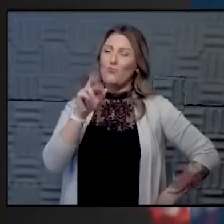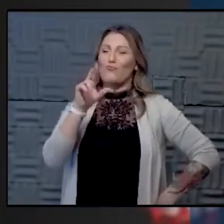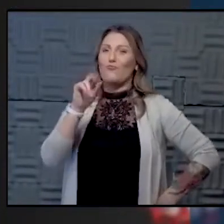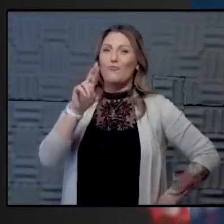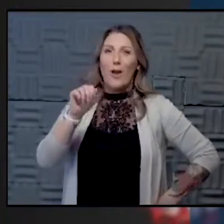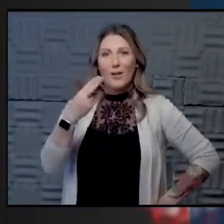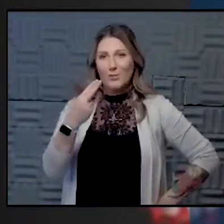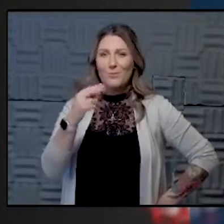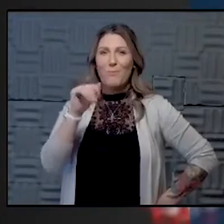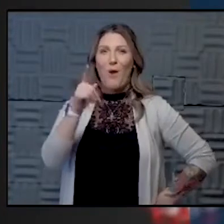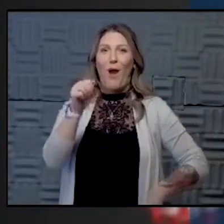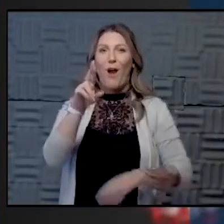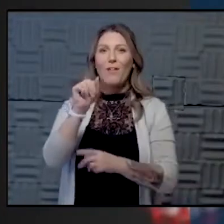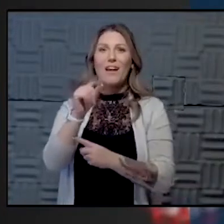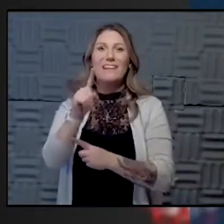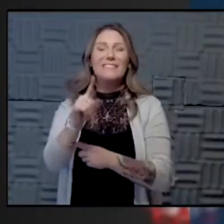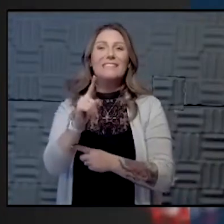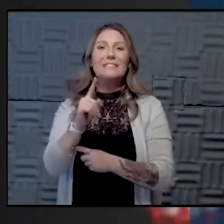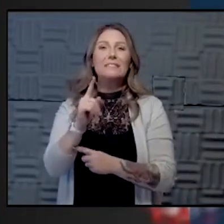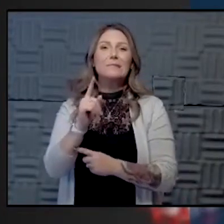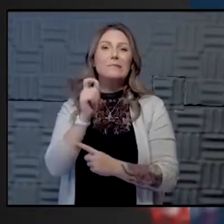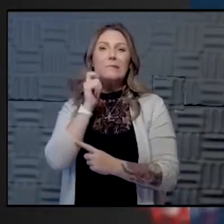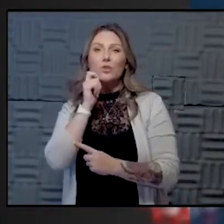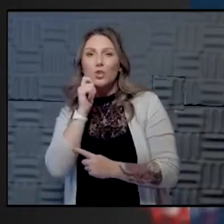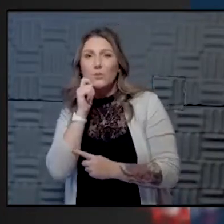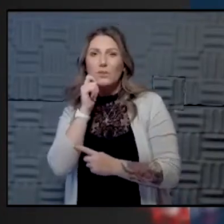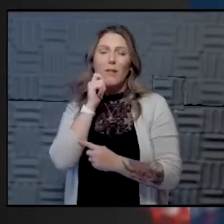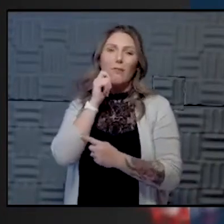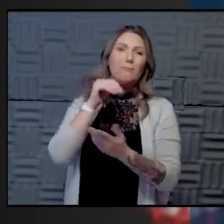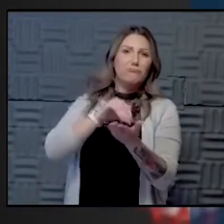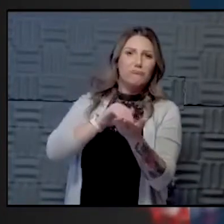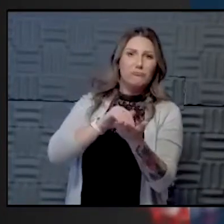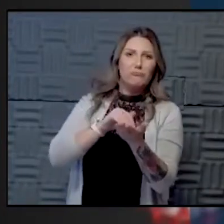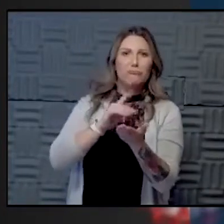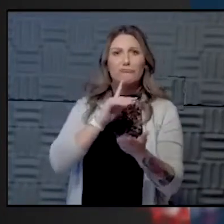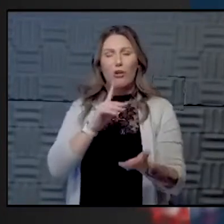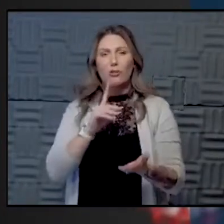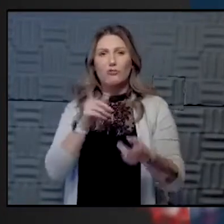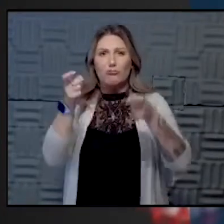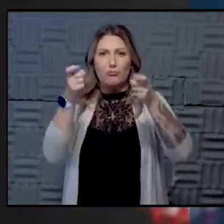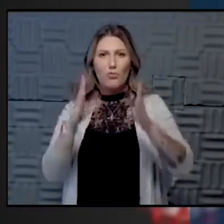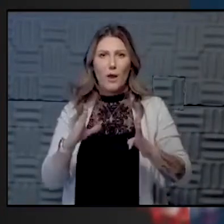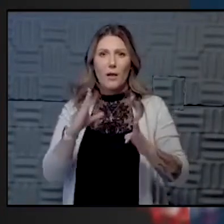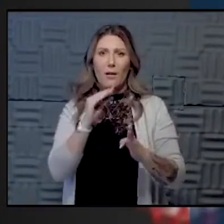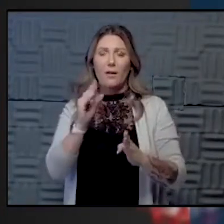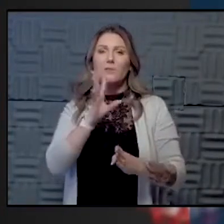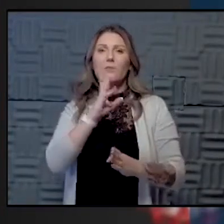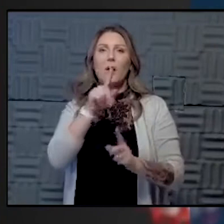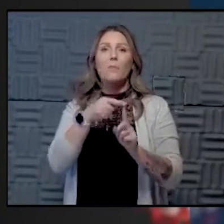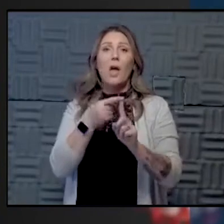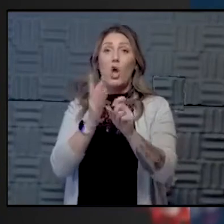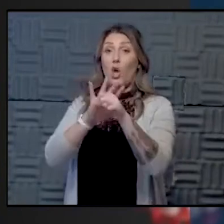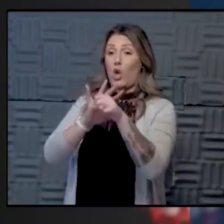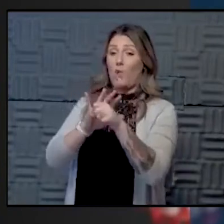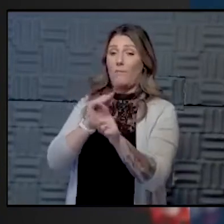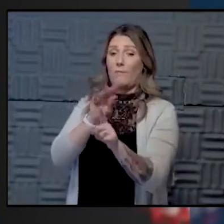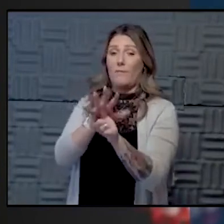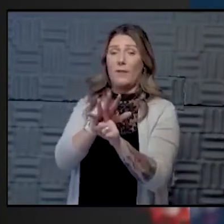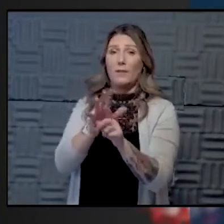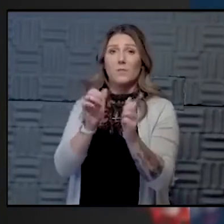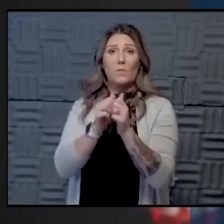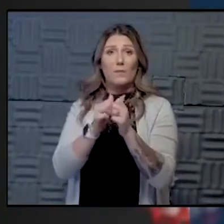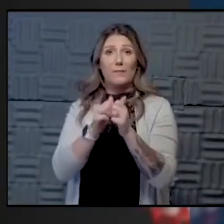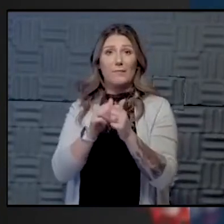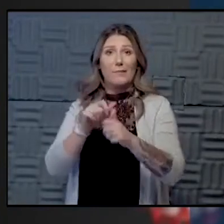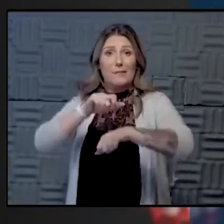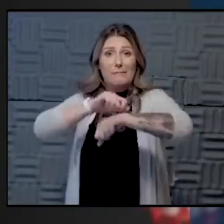Rajpara. Mm-hmm. He is our dermatology division director, and we're going to talk, remember, we're going to be talking about COVID effects on